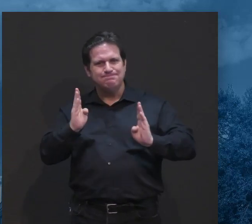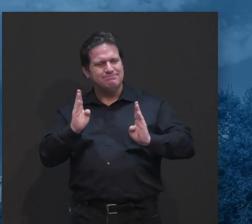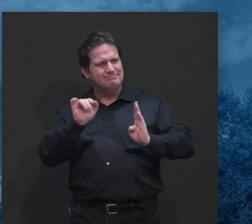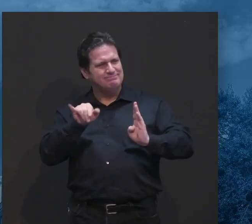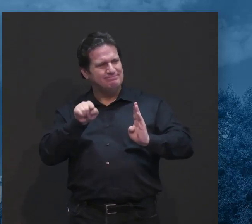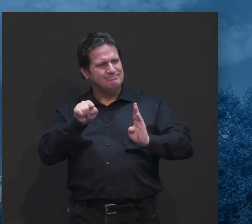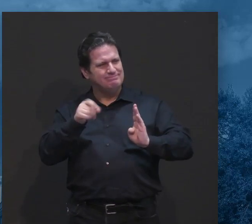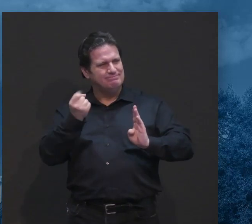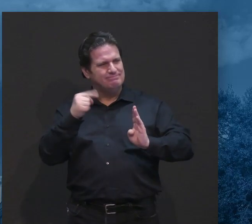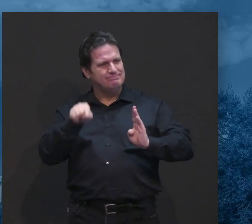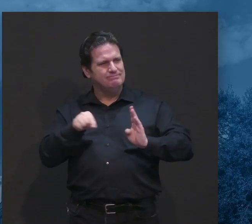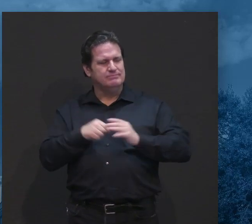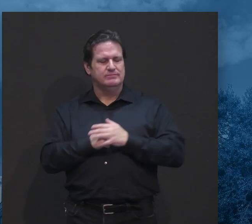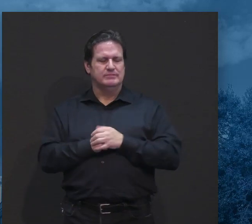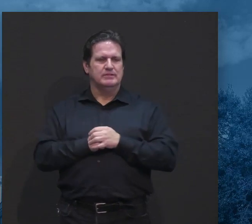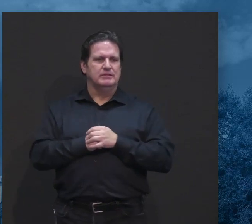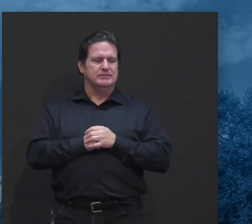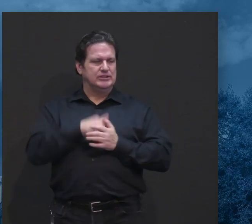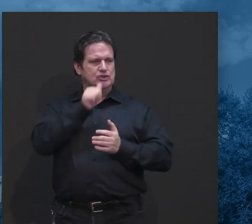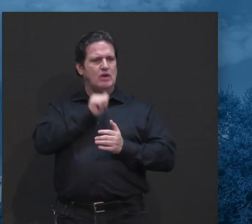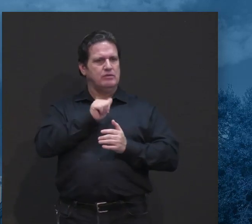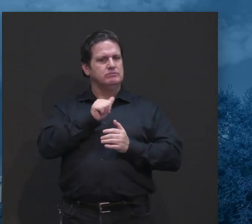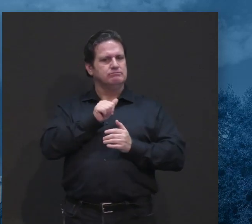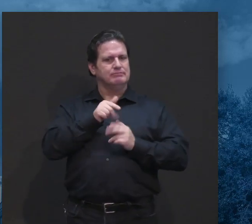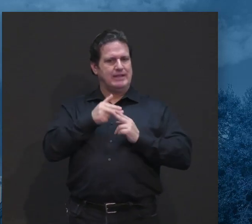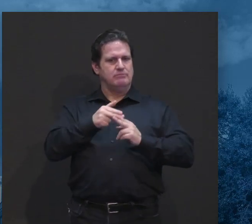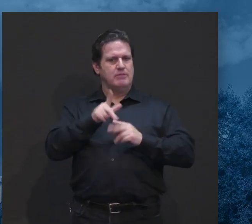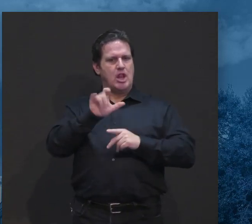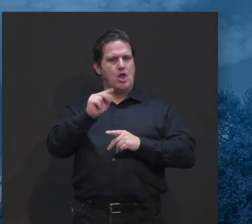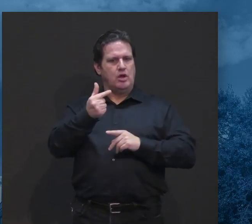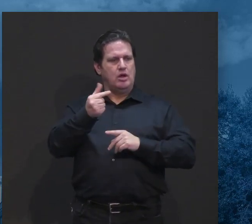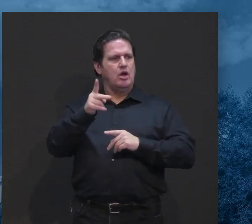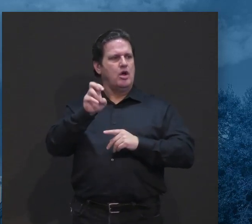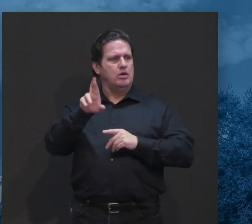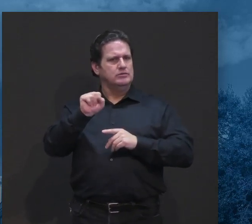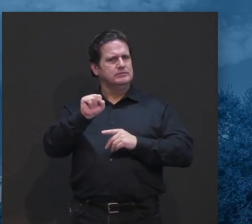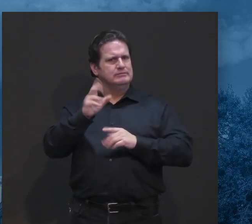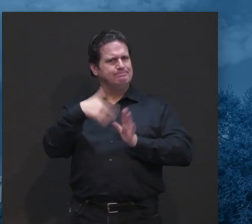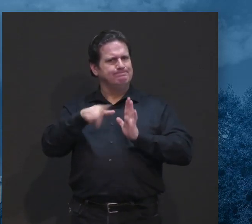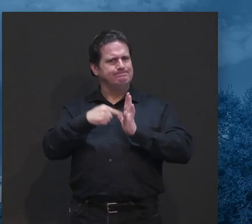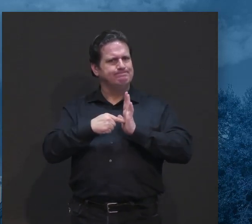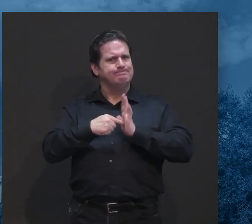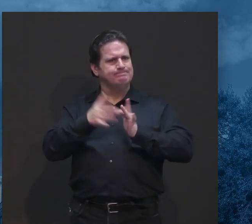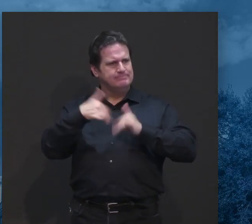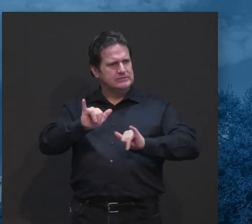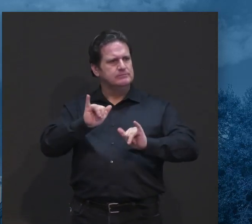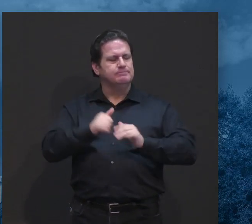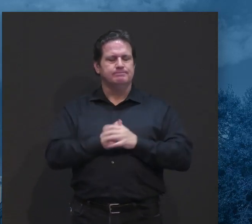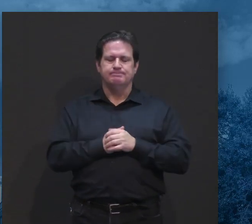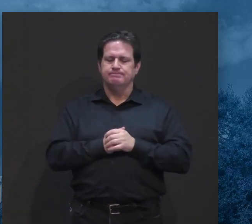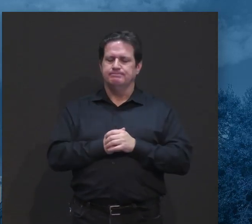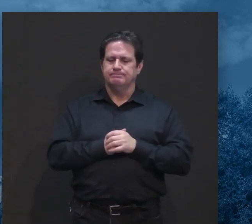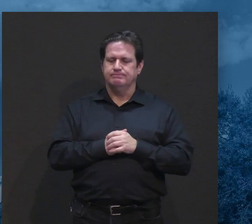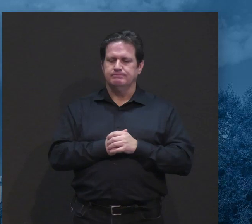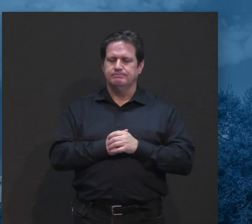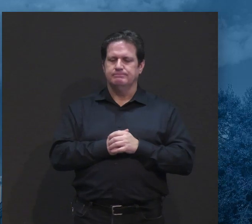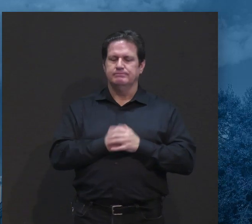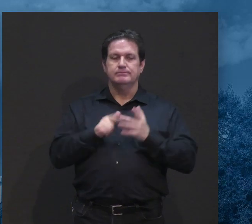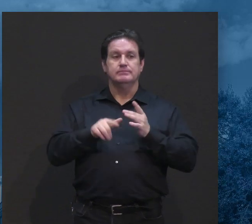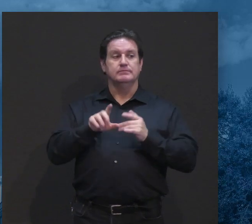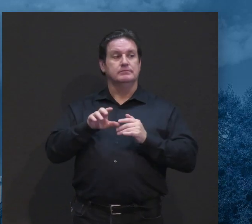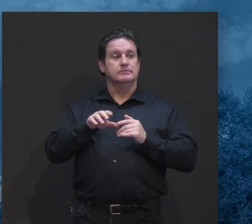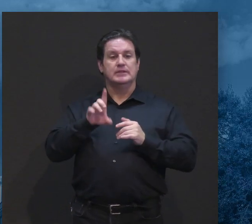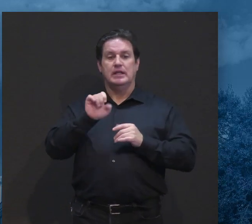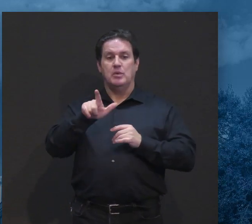that's suffering from longer-term complications. Next question is from Doug Rainey